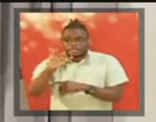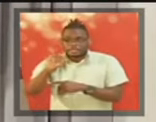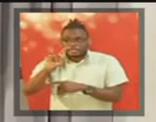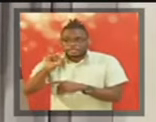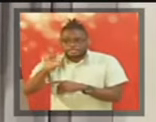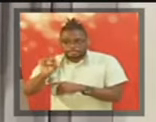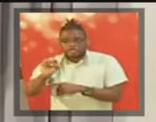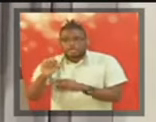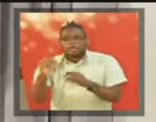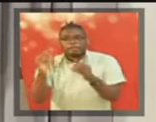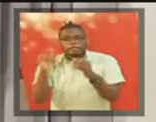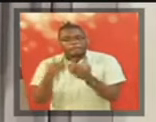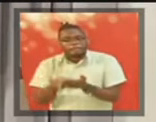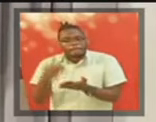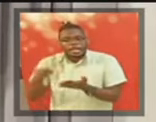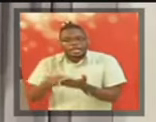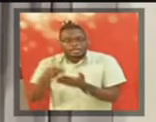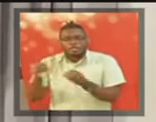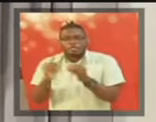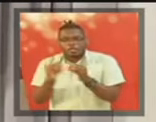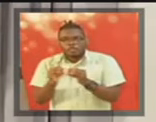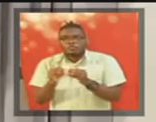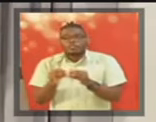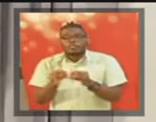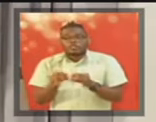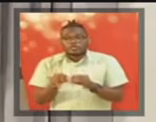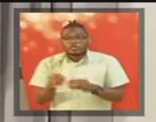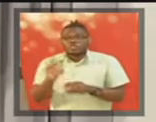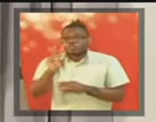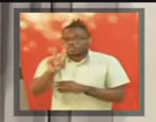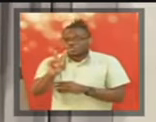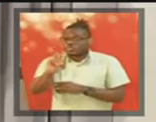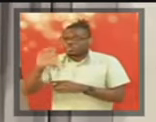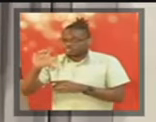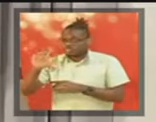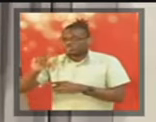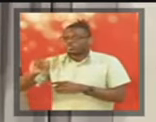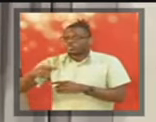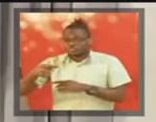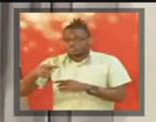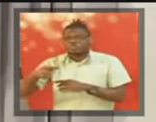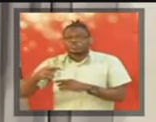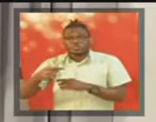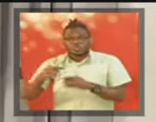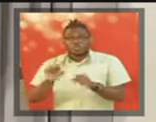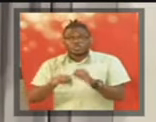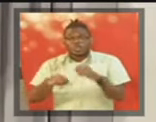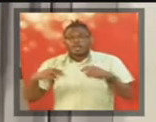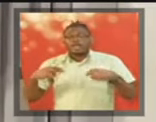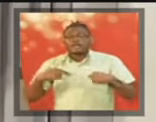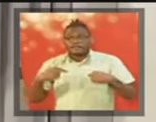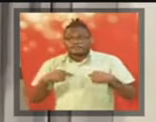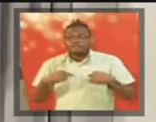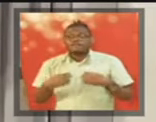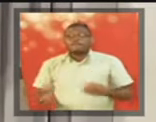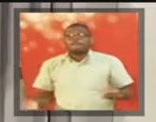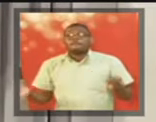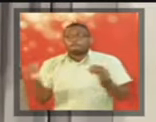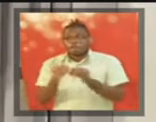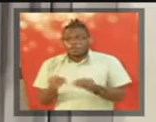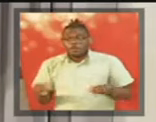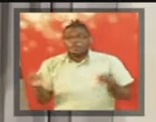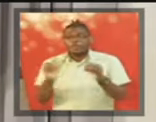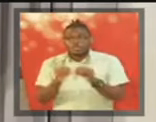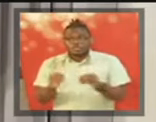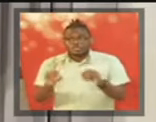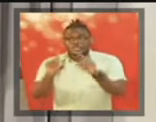we add both the P-type and the F-type together. So that will give us an additional resource of 200,000 tests that